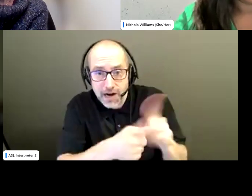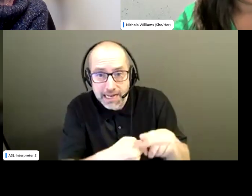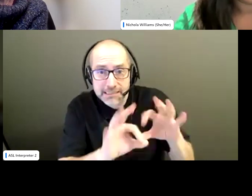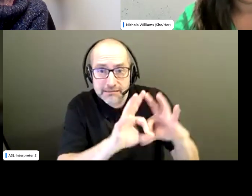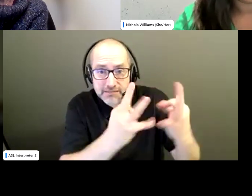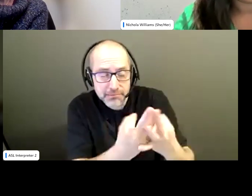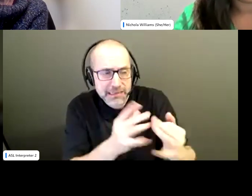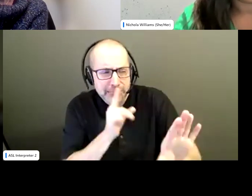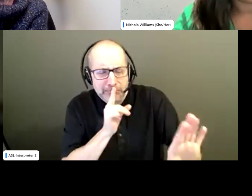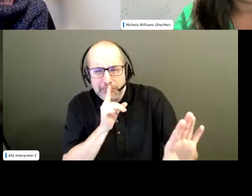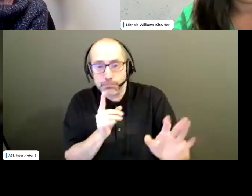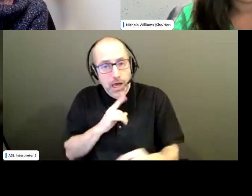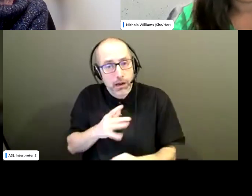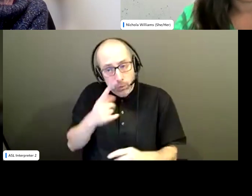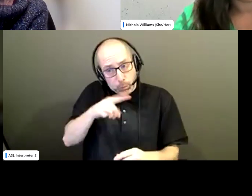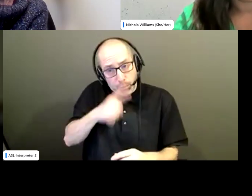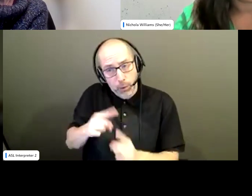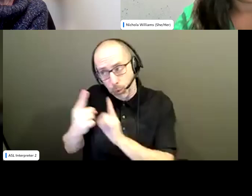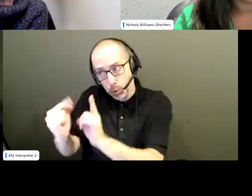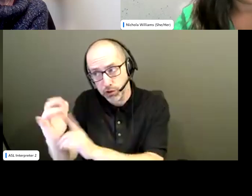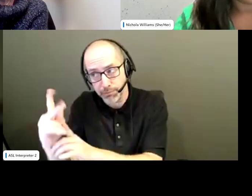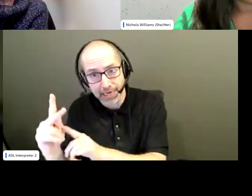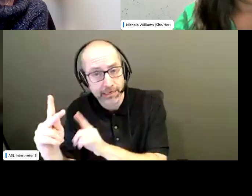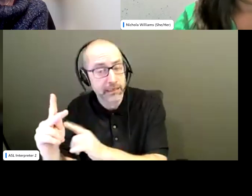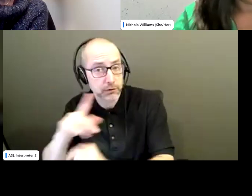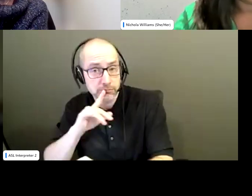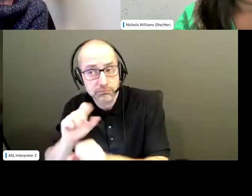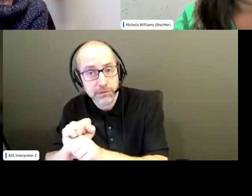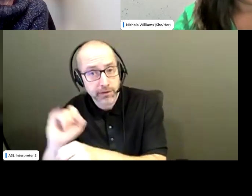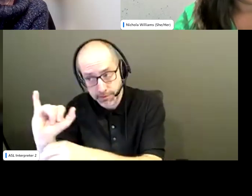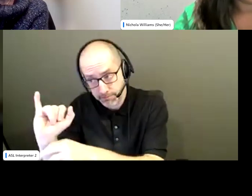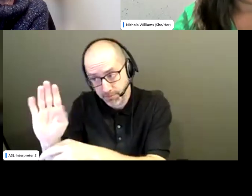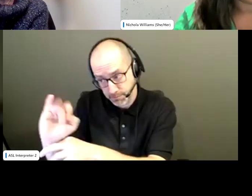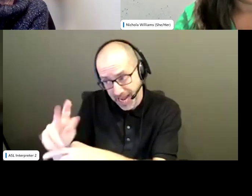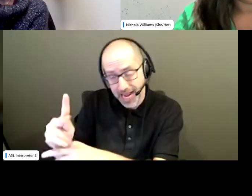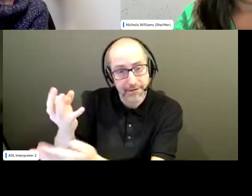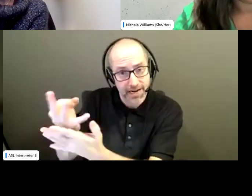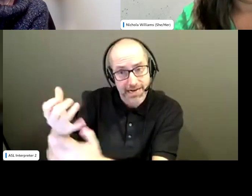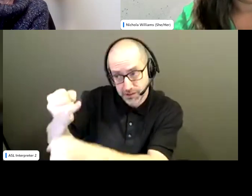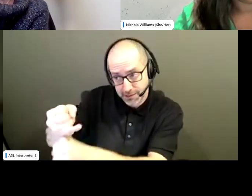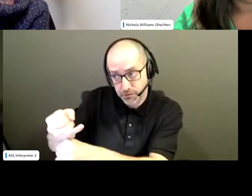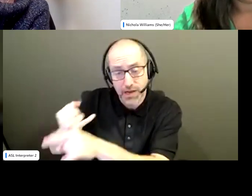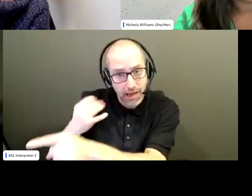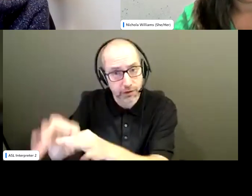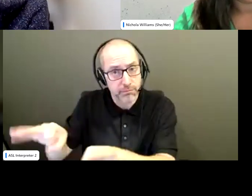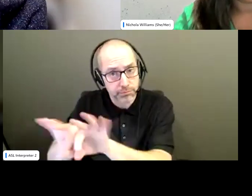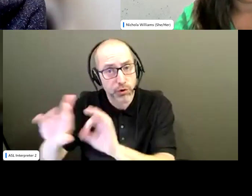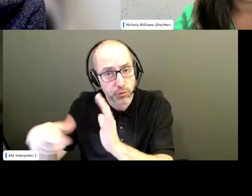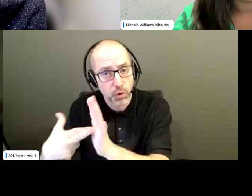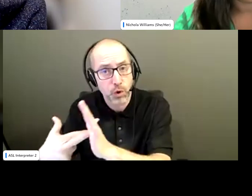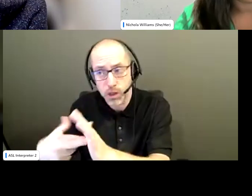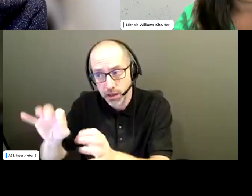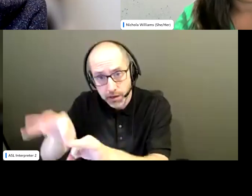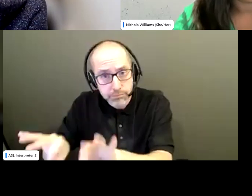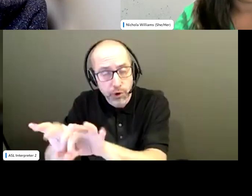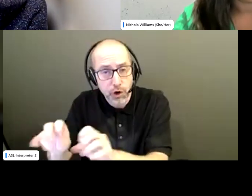banks. So in that sense, financial institutions actually have a very important role to play or have an opportunity to prevent early